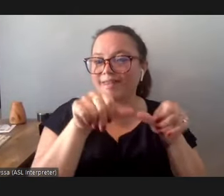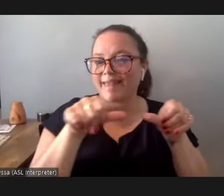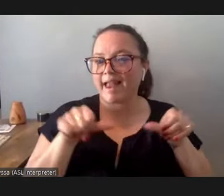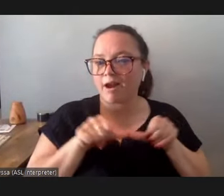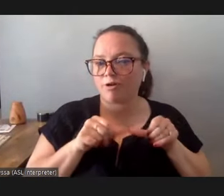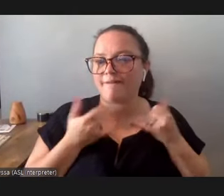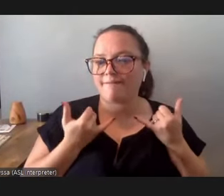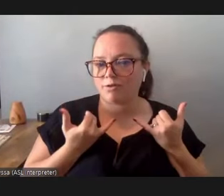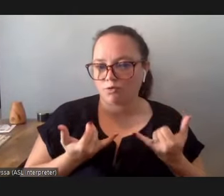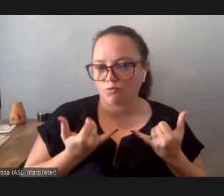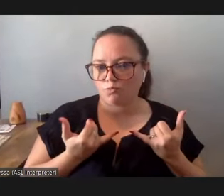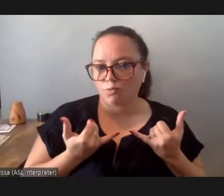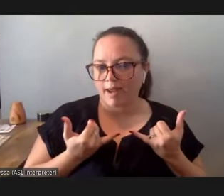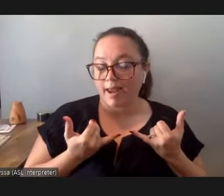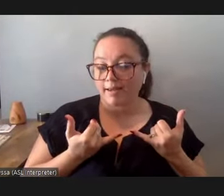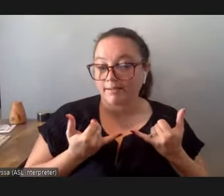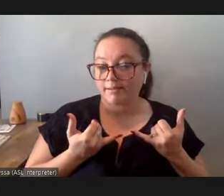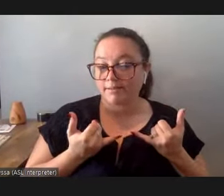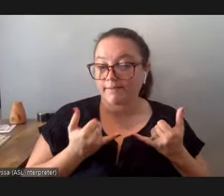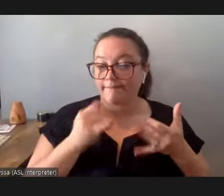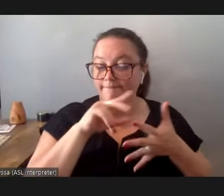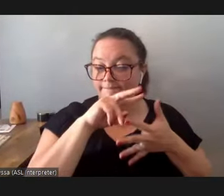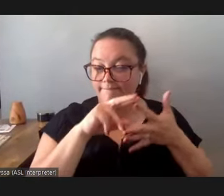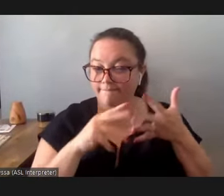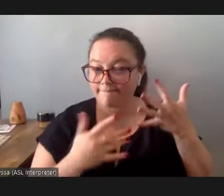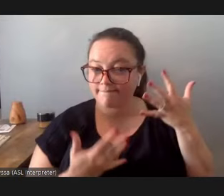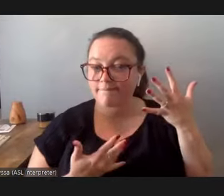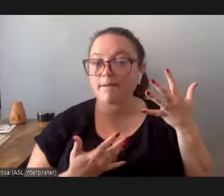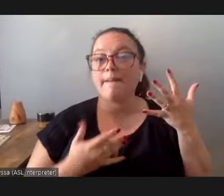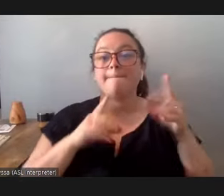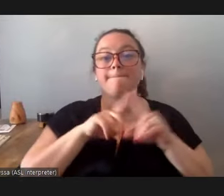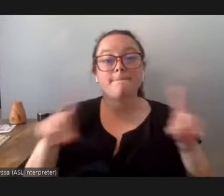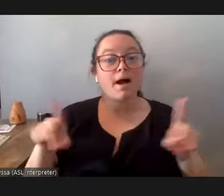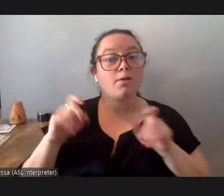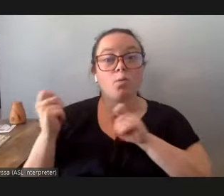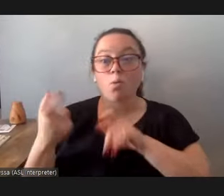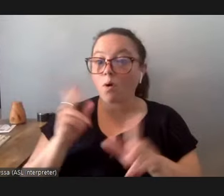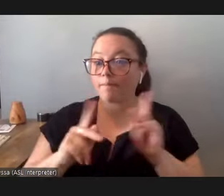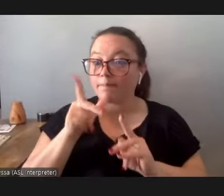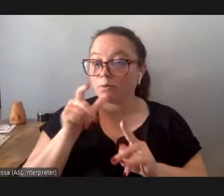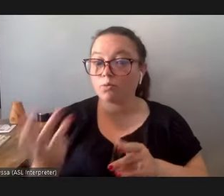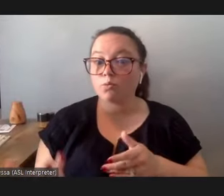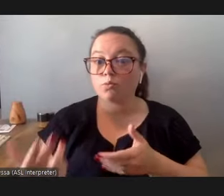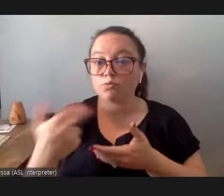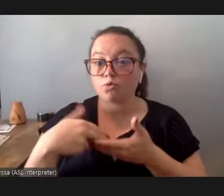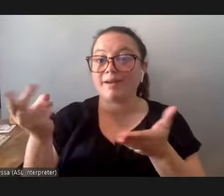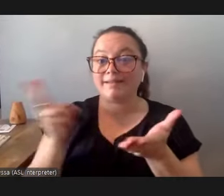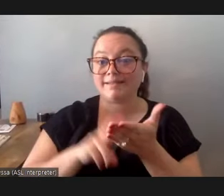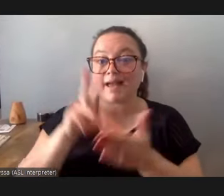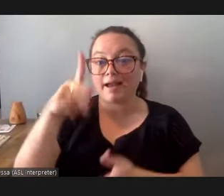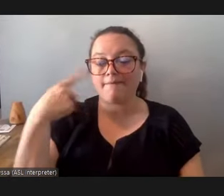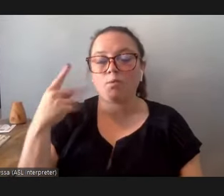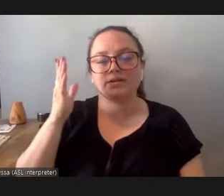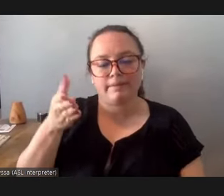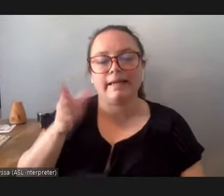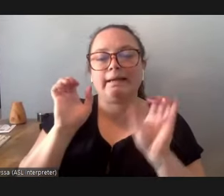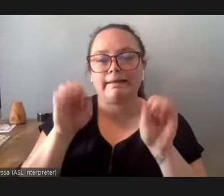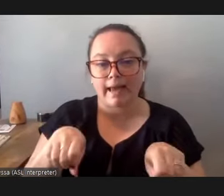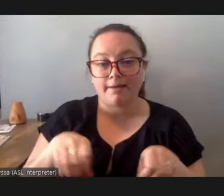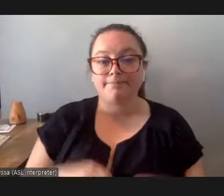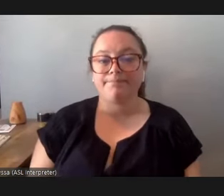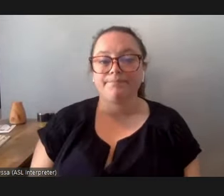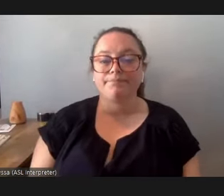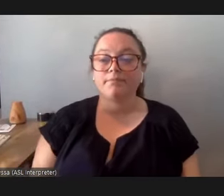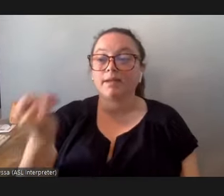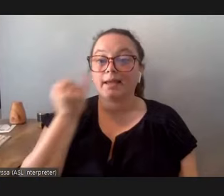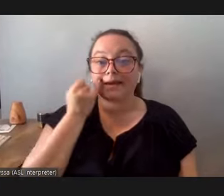the order they signed up. But everyone who signed up will be called to speak today. If you've joined the Zoom under a name that is different